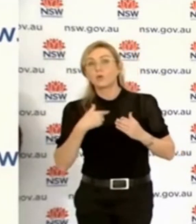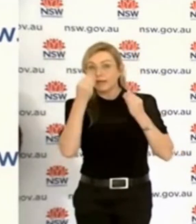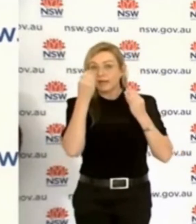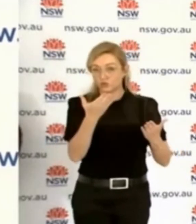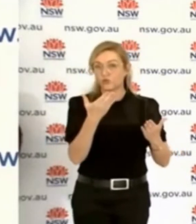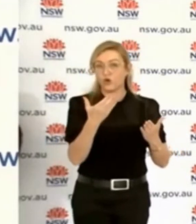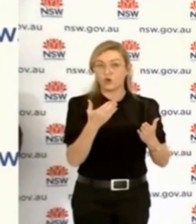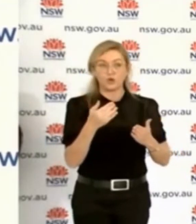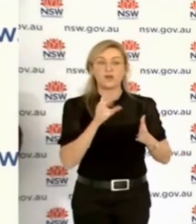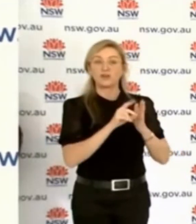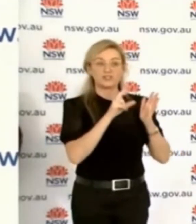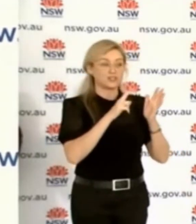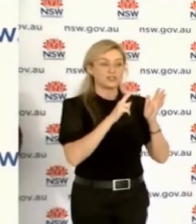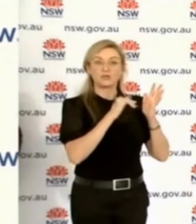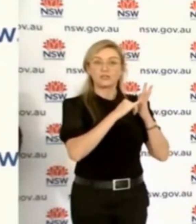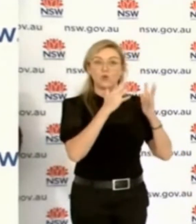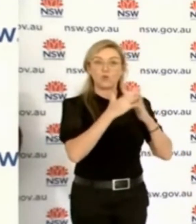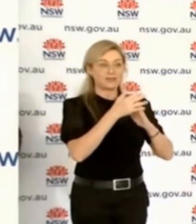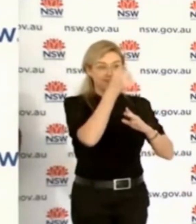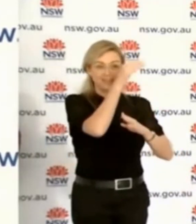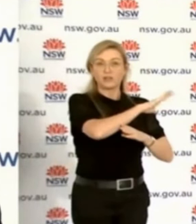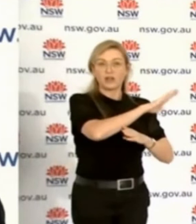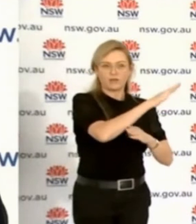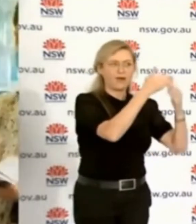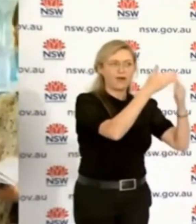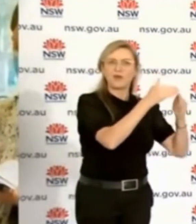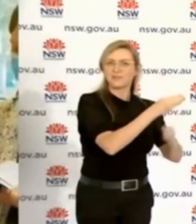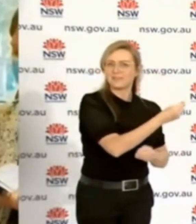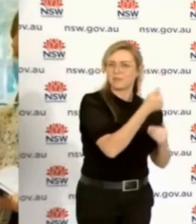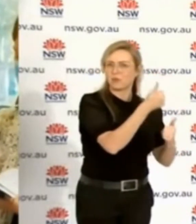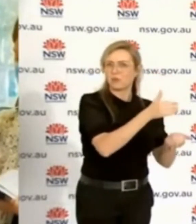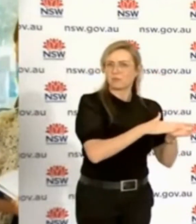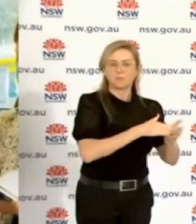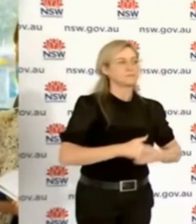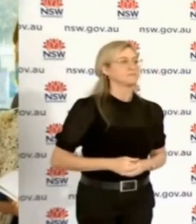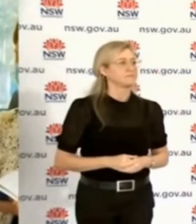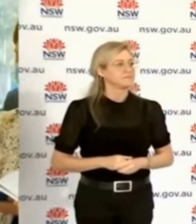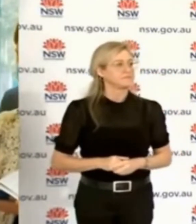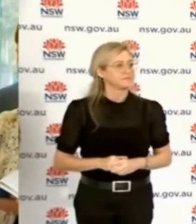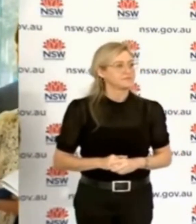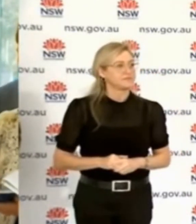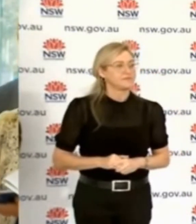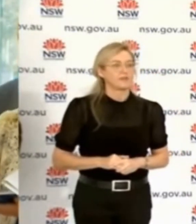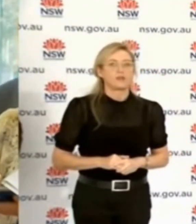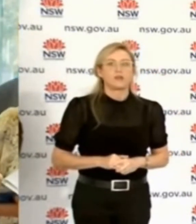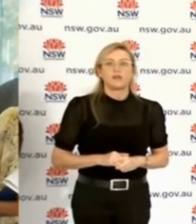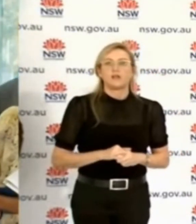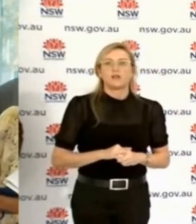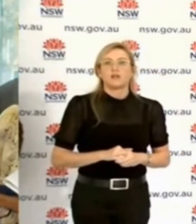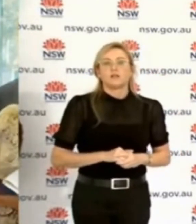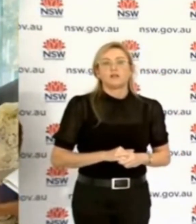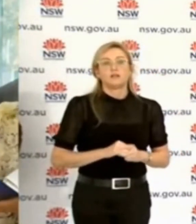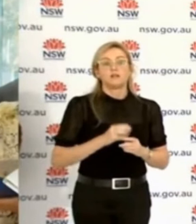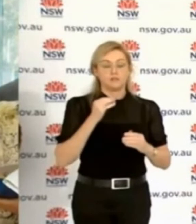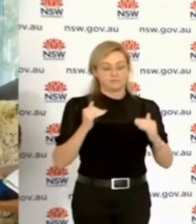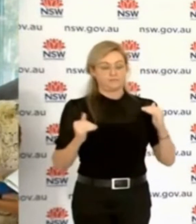Wales is leading the way. Dr. Payroll subsidies that you've got in place for businesses, will they wind up when we hit 70%, or will you keep them rolling because they're obviously still